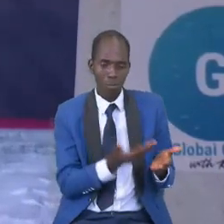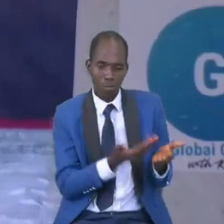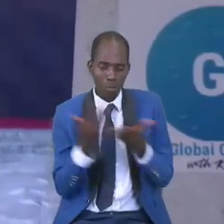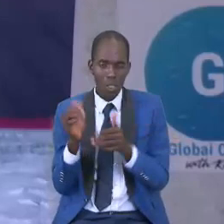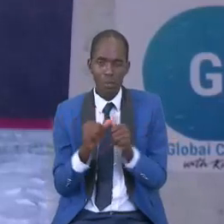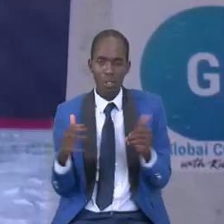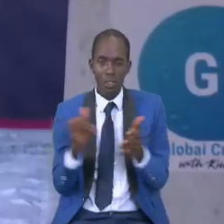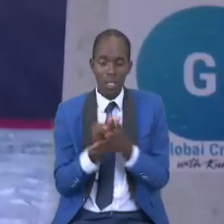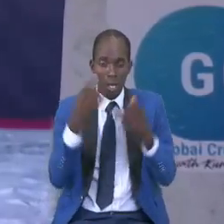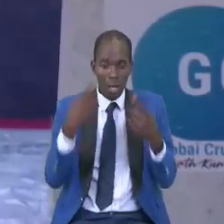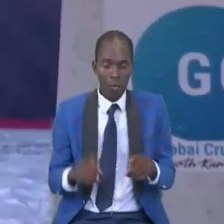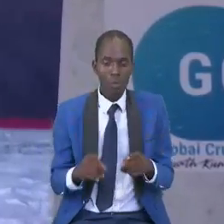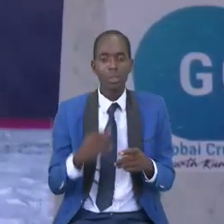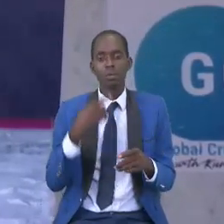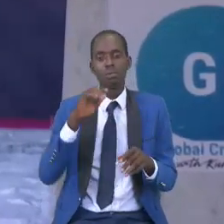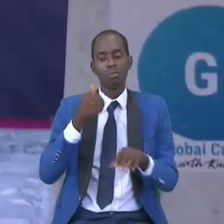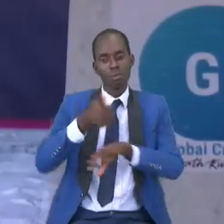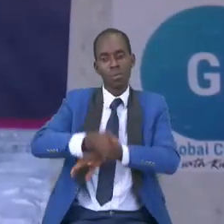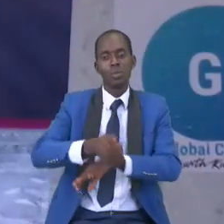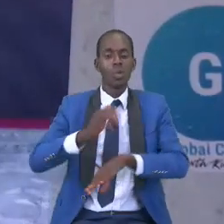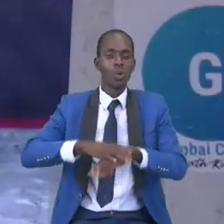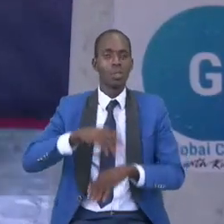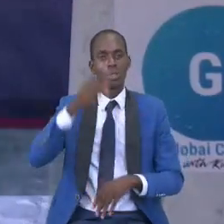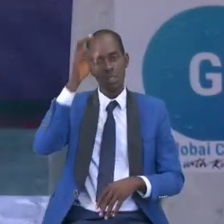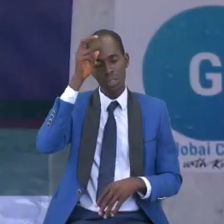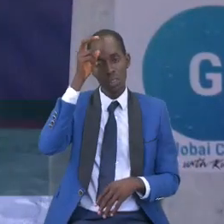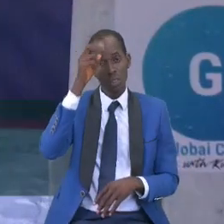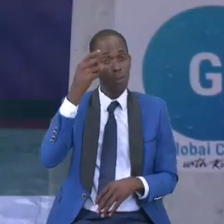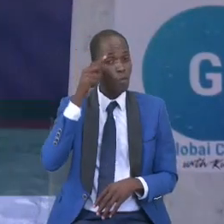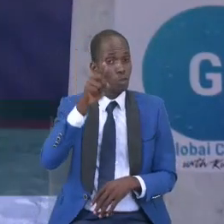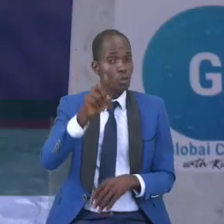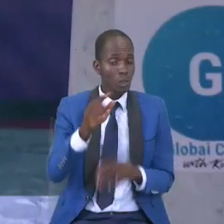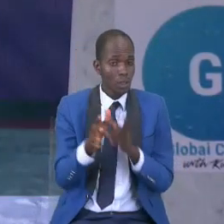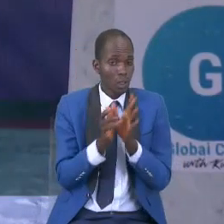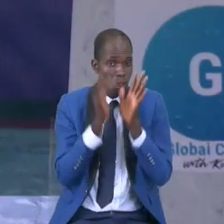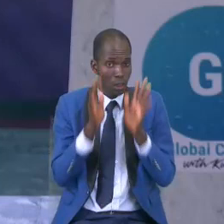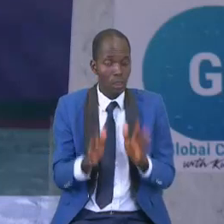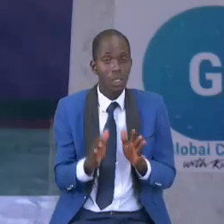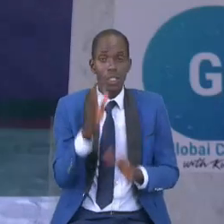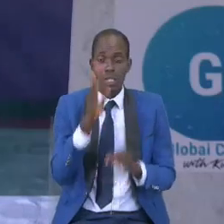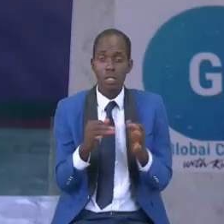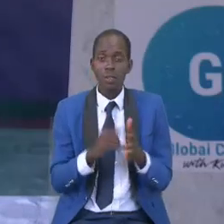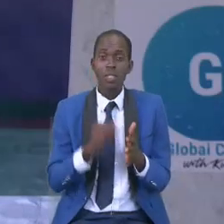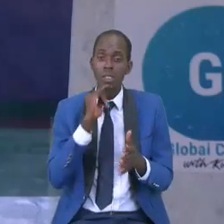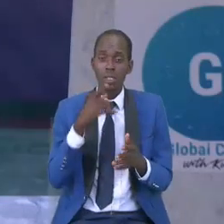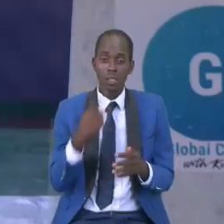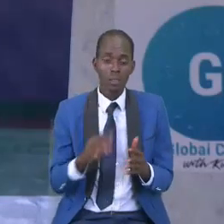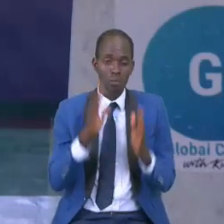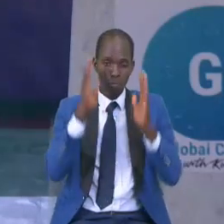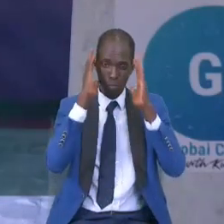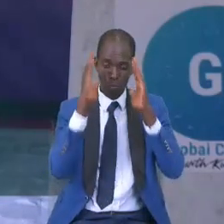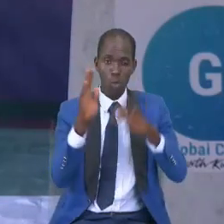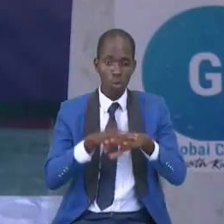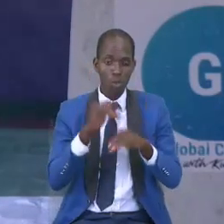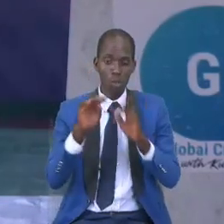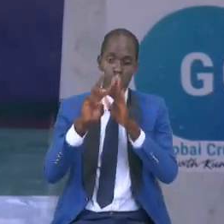to Satan. Now, for the child of God, if you're in the center of the will of God, we know the will of God is the